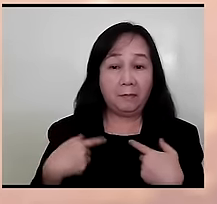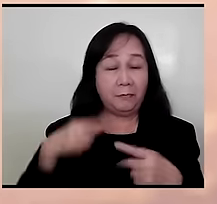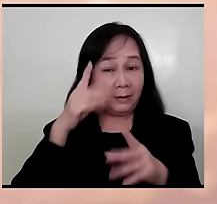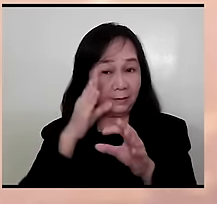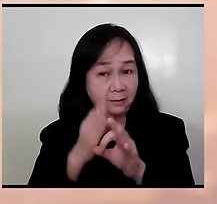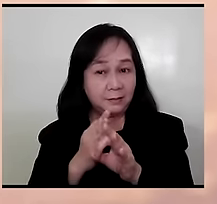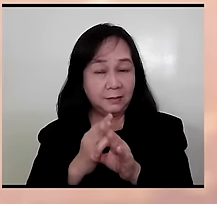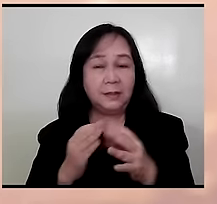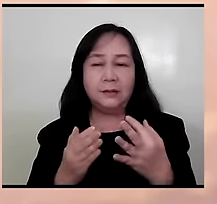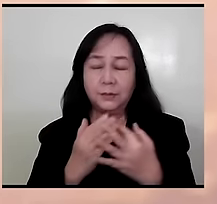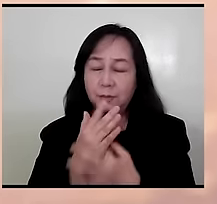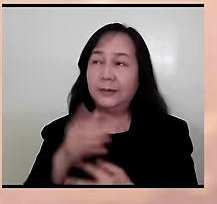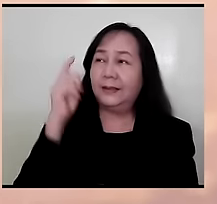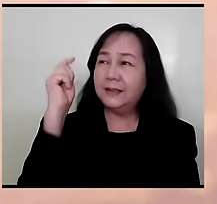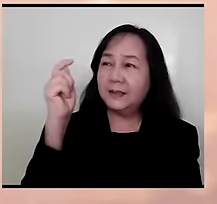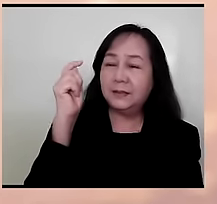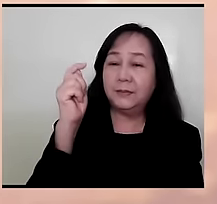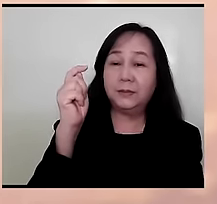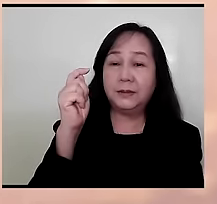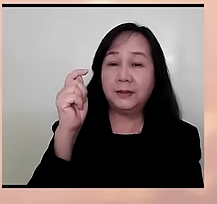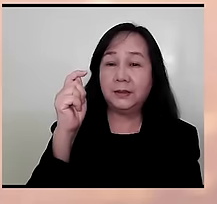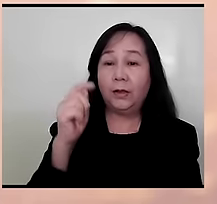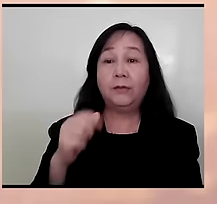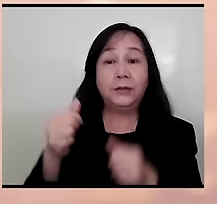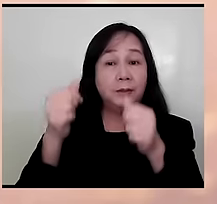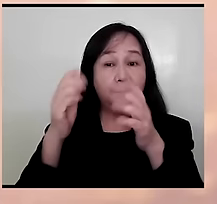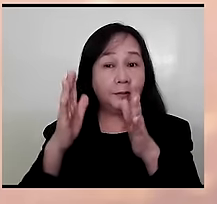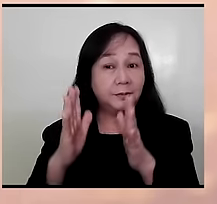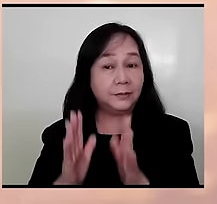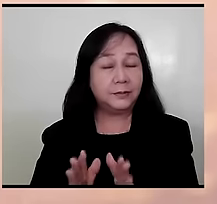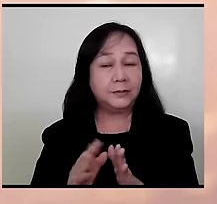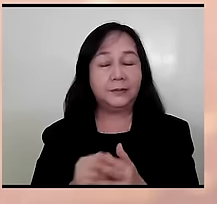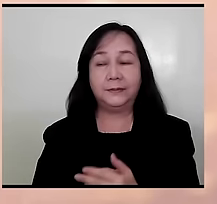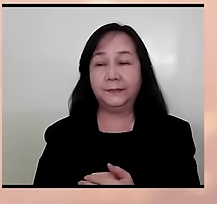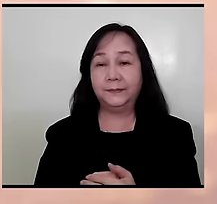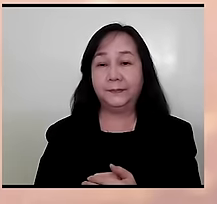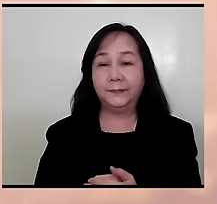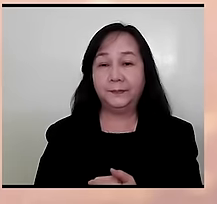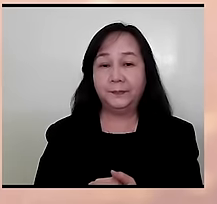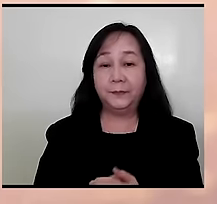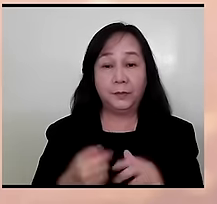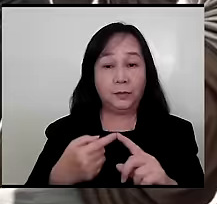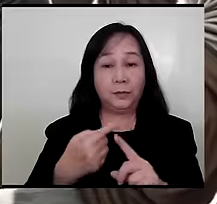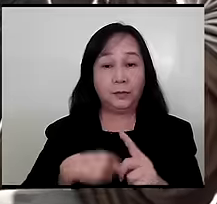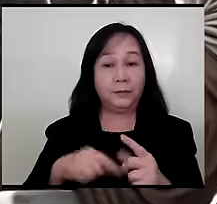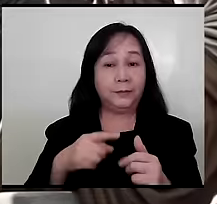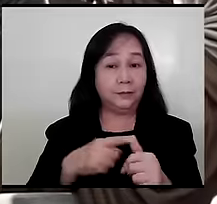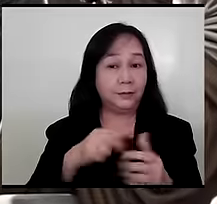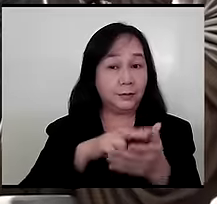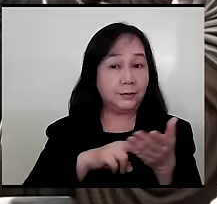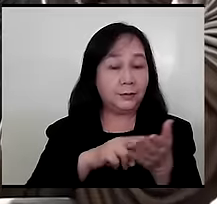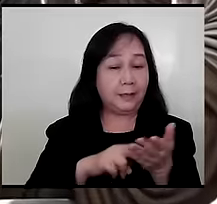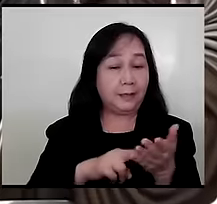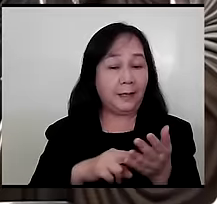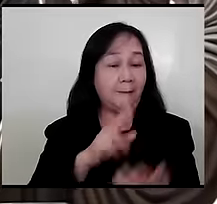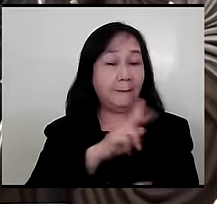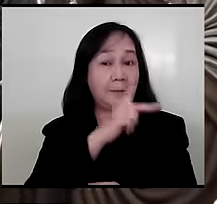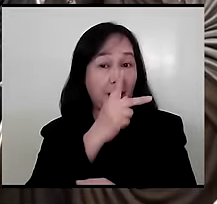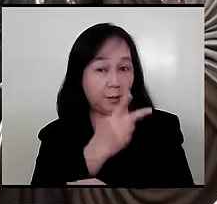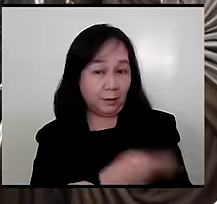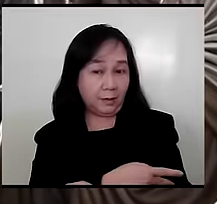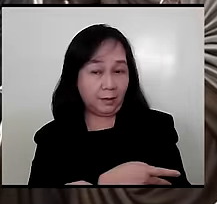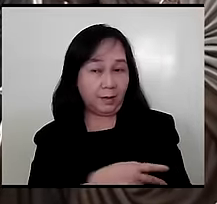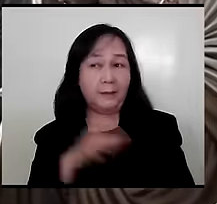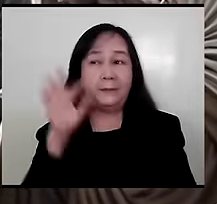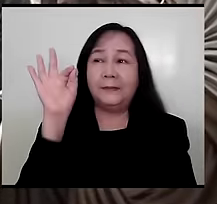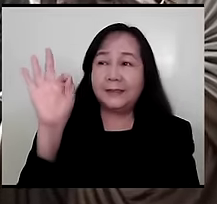through the testimony of the apostles. According to the first reading, the power of the